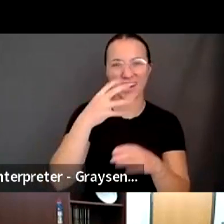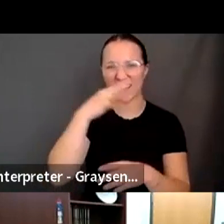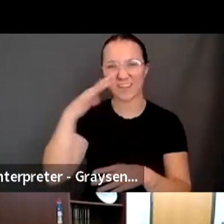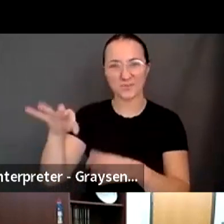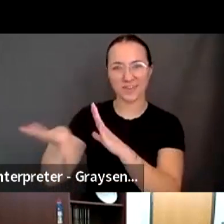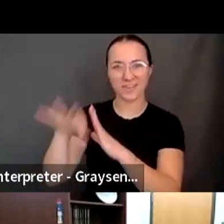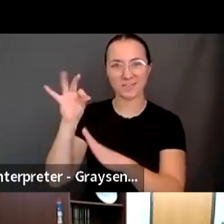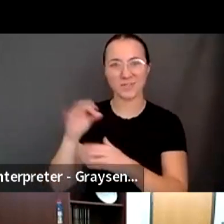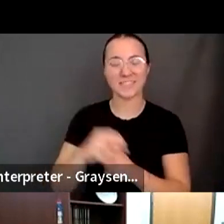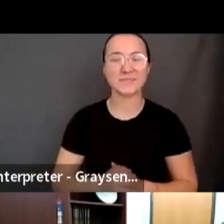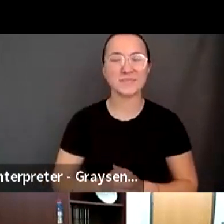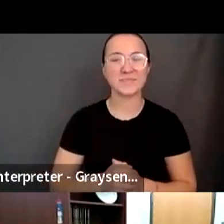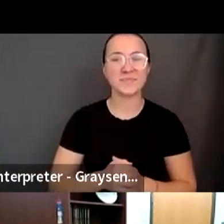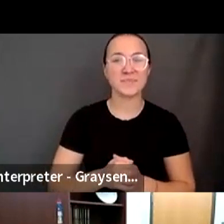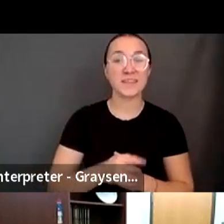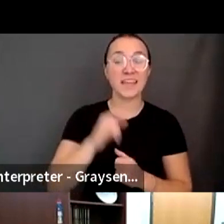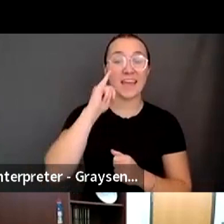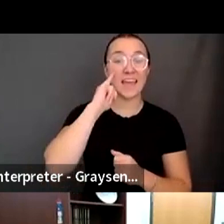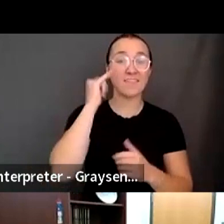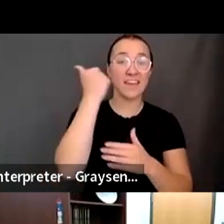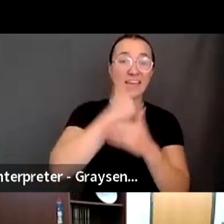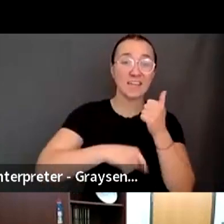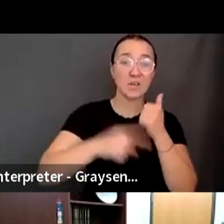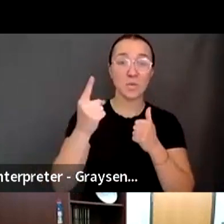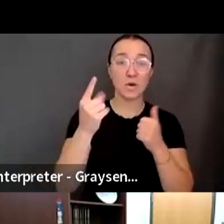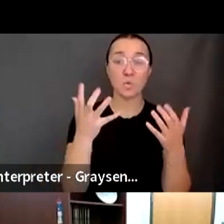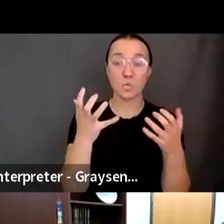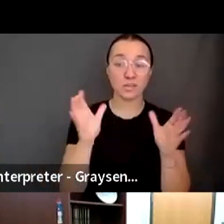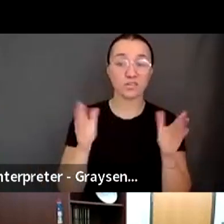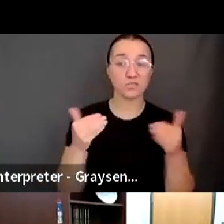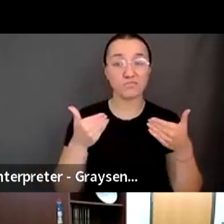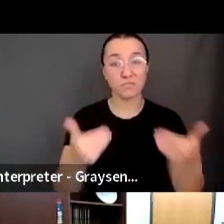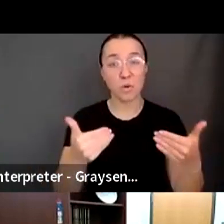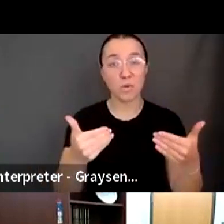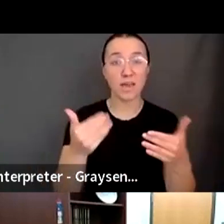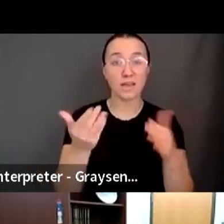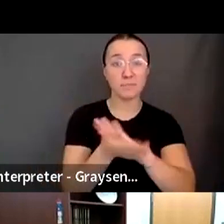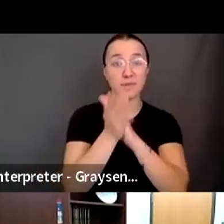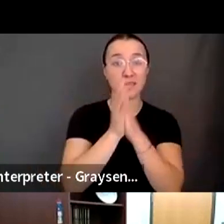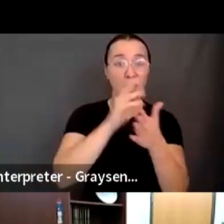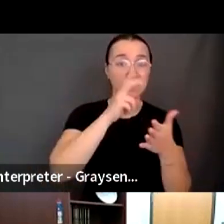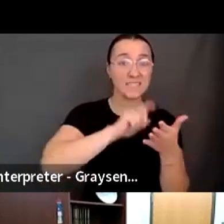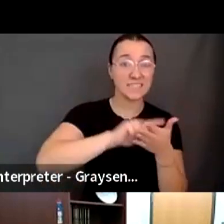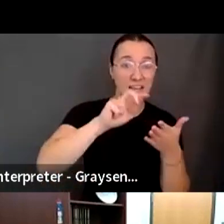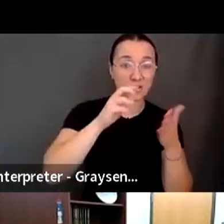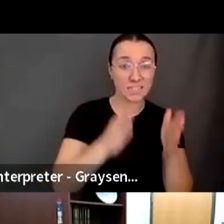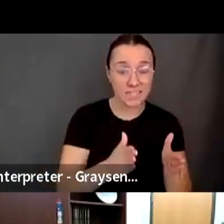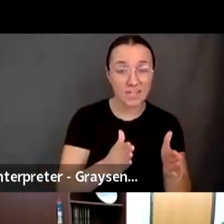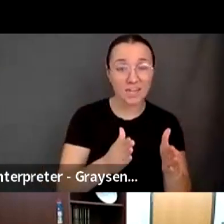If anybody is willing to act as secretary, please let us know now. And I am pulling up,